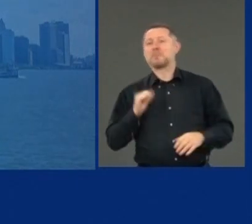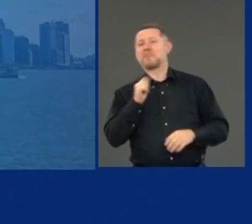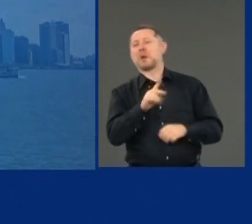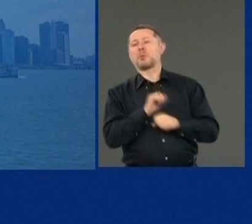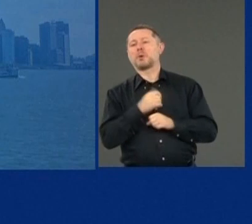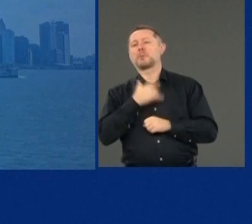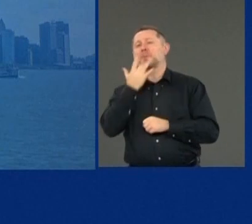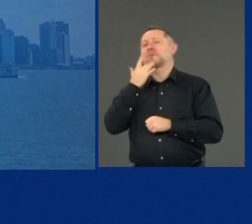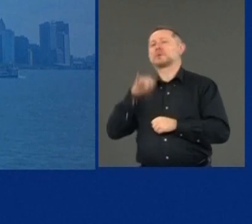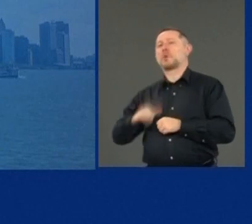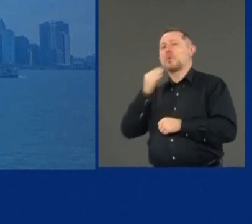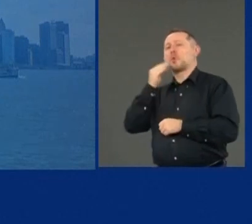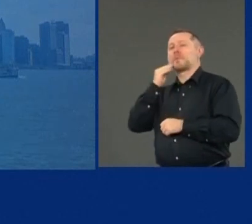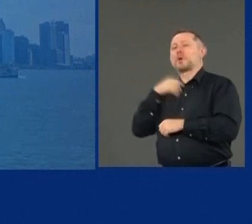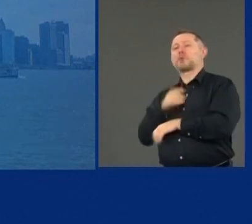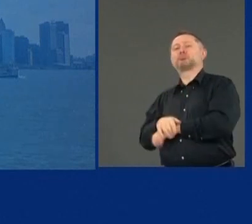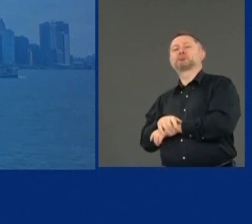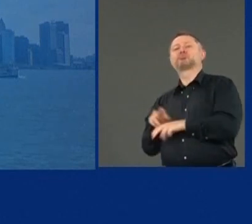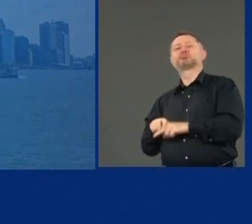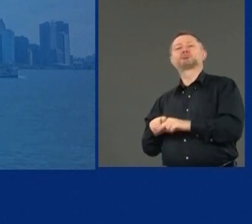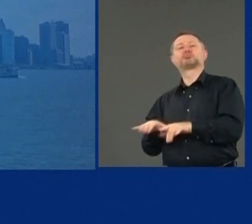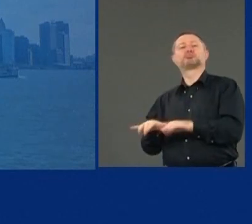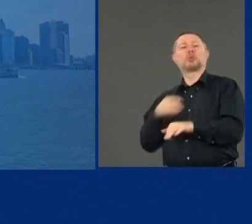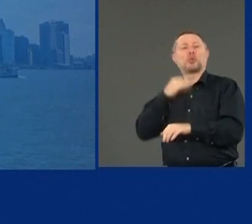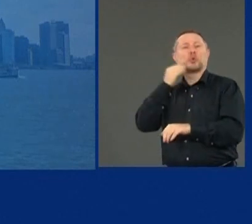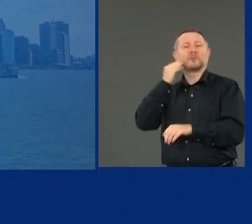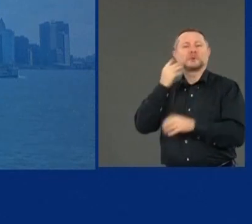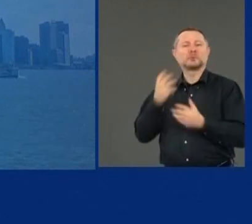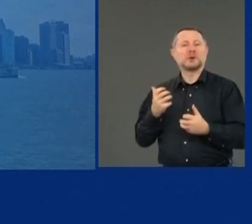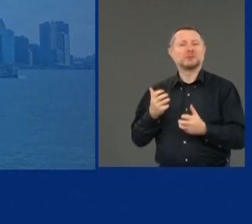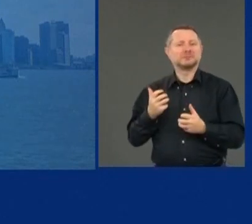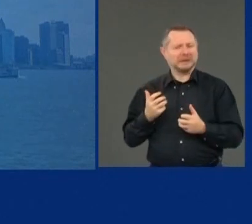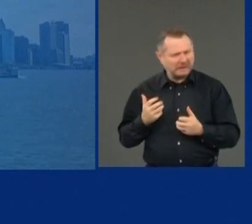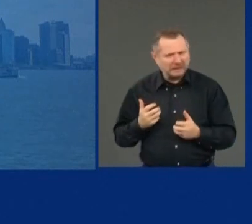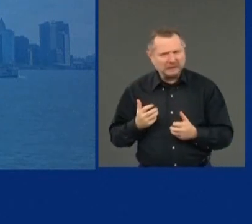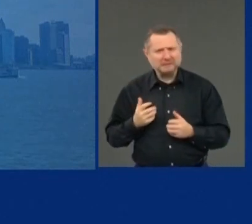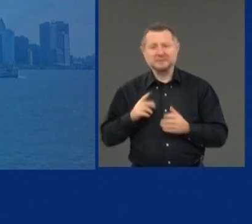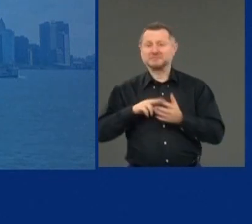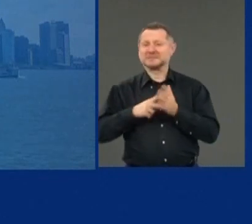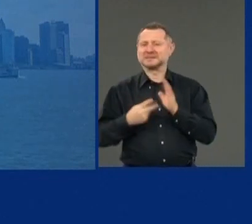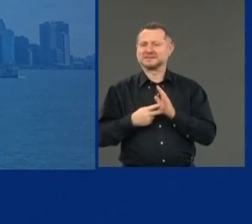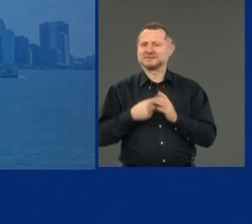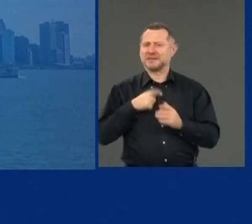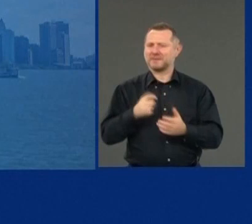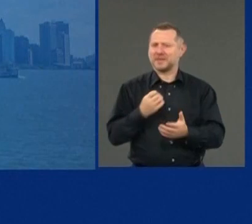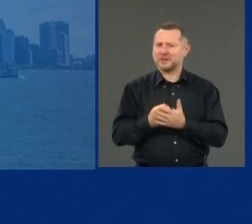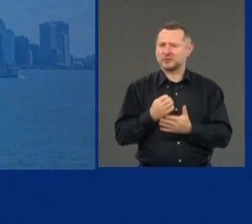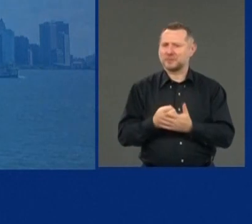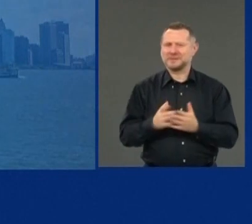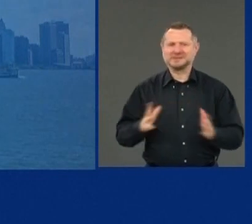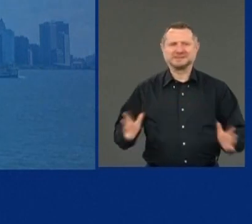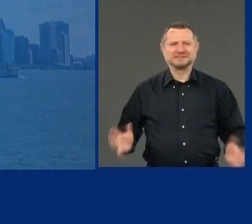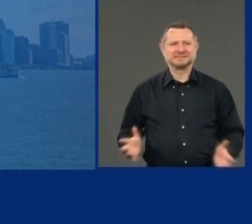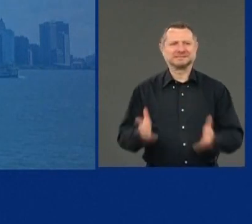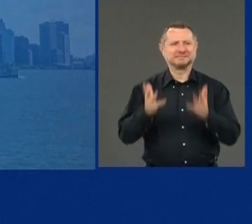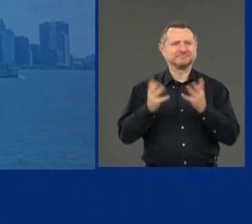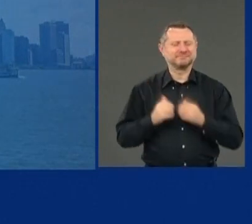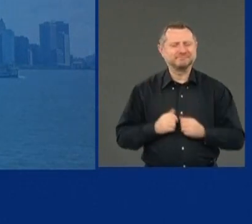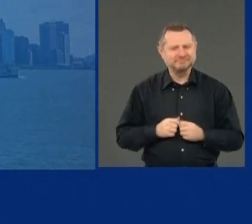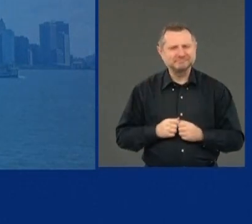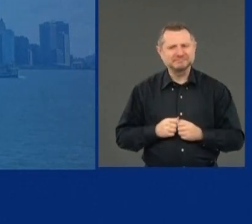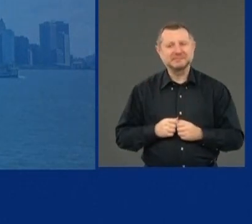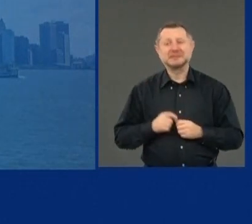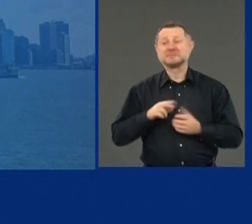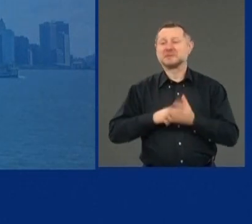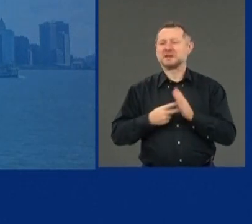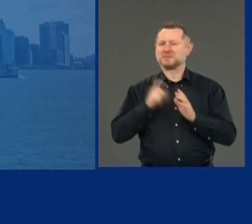home and do it from home. So we're going to need to stimulate that economy. And government has a